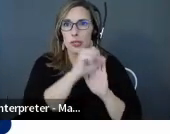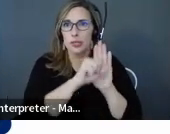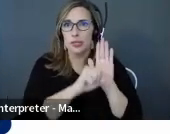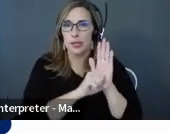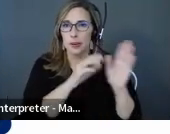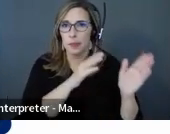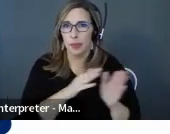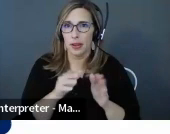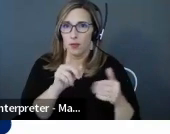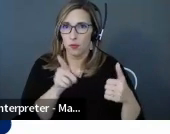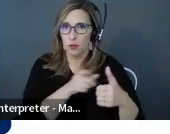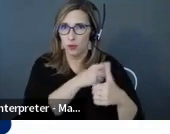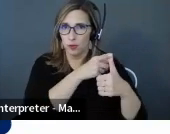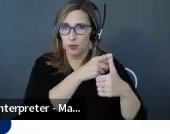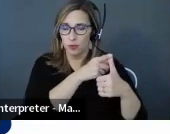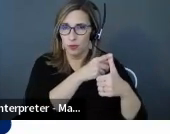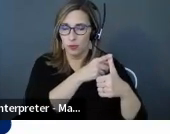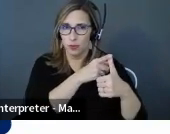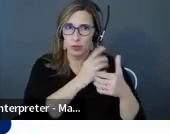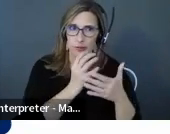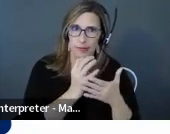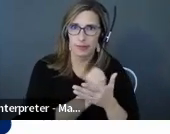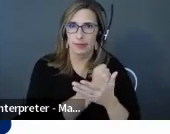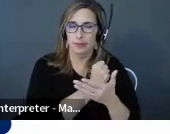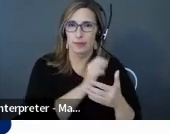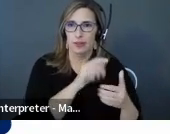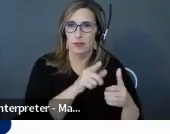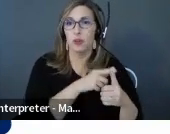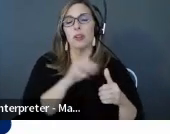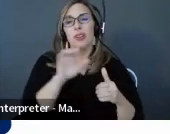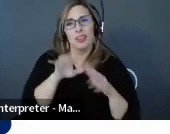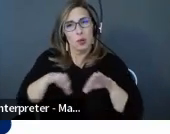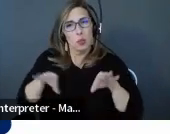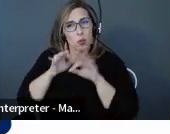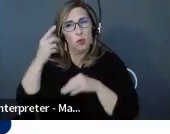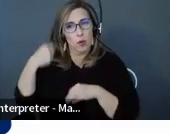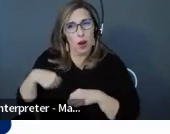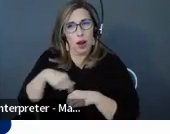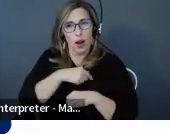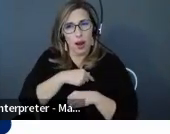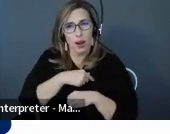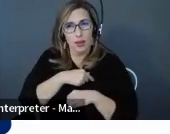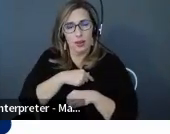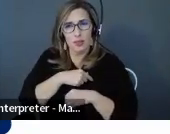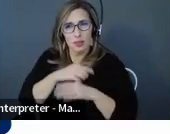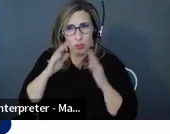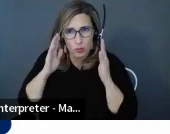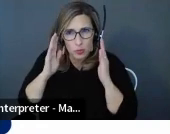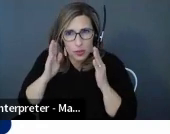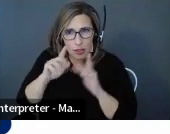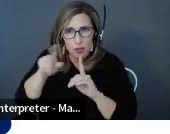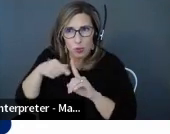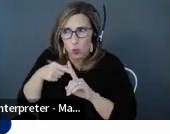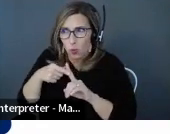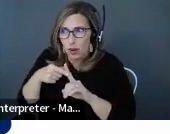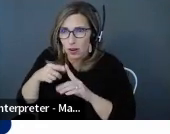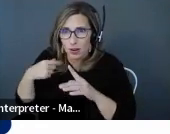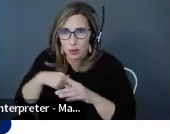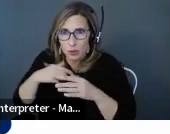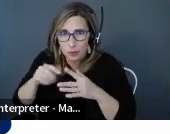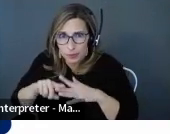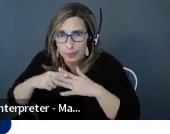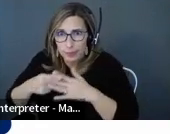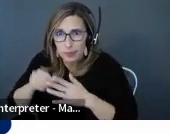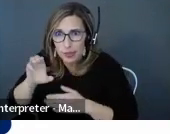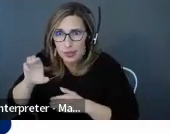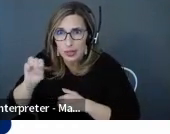is especially important for us to pay attention to when implementing the CSW because of the